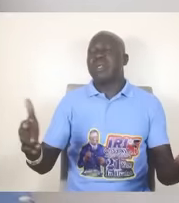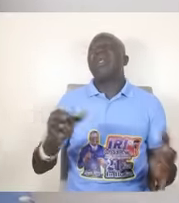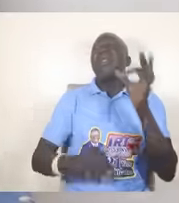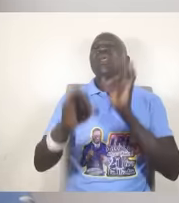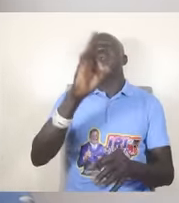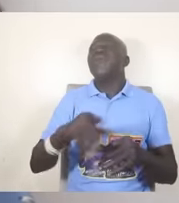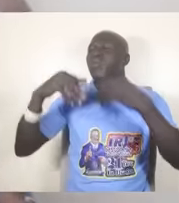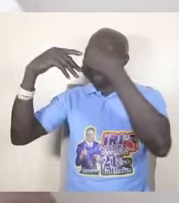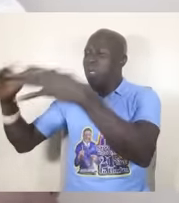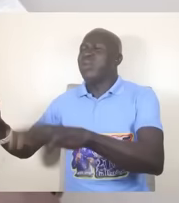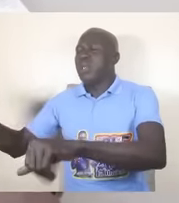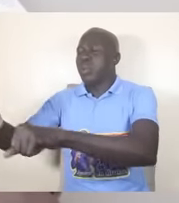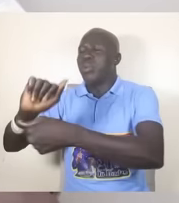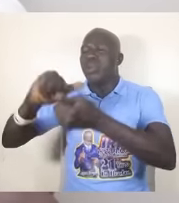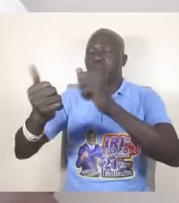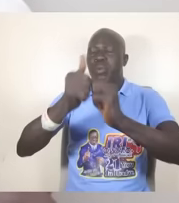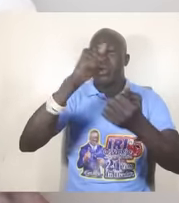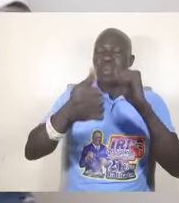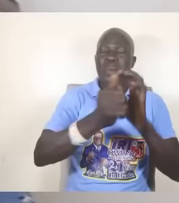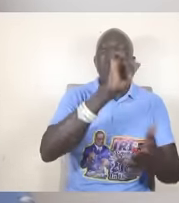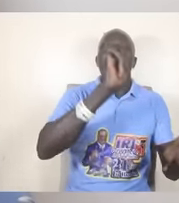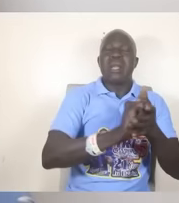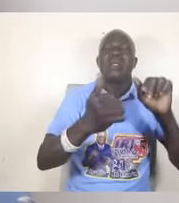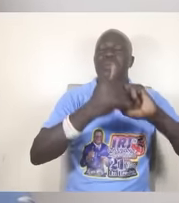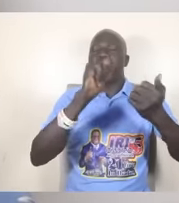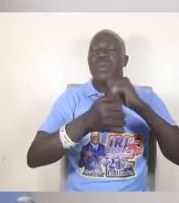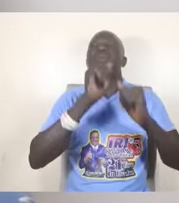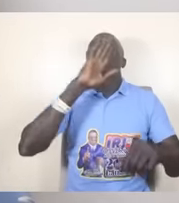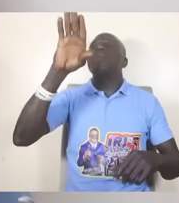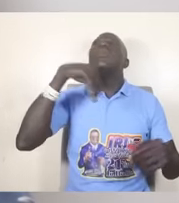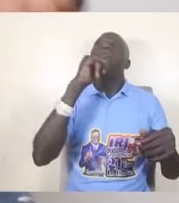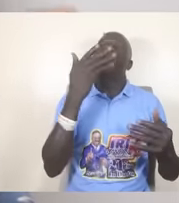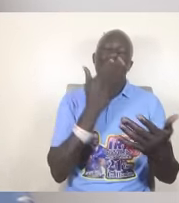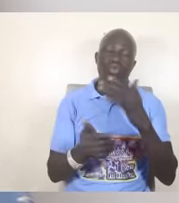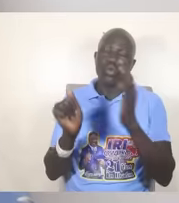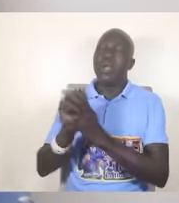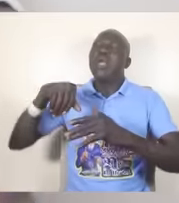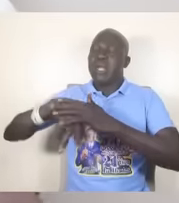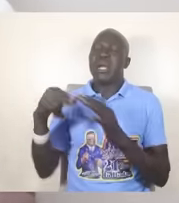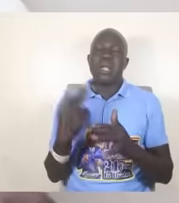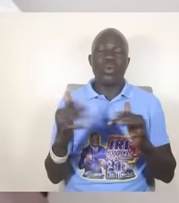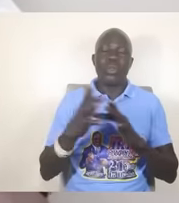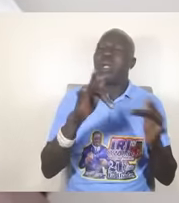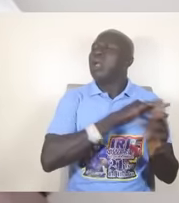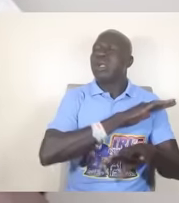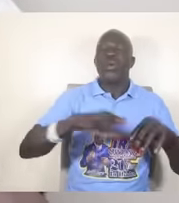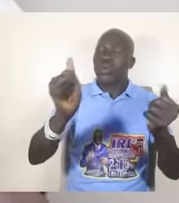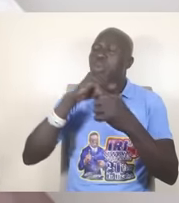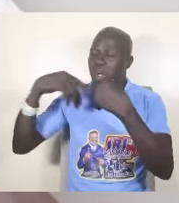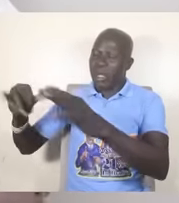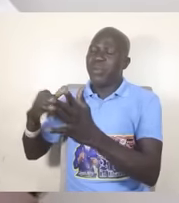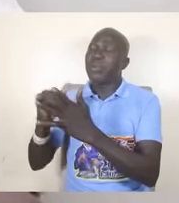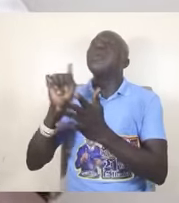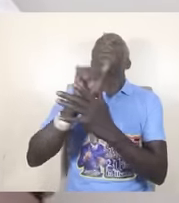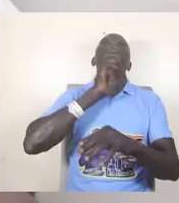what fair condition you see? If you want to live your condition, you go to a matter. we fe fe yen be iwo